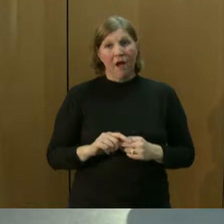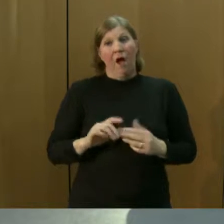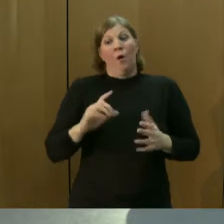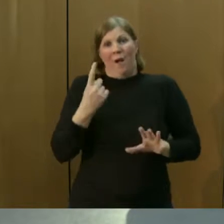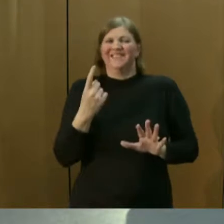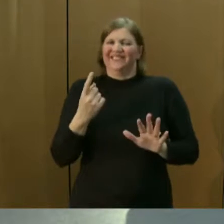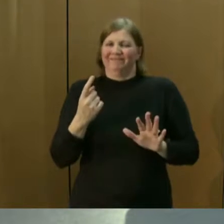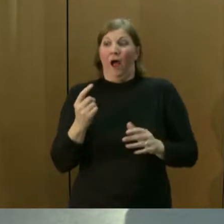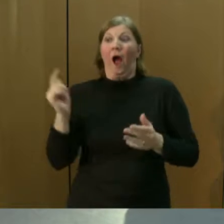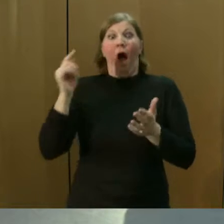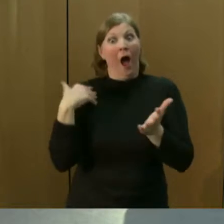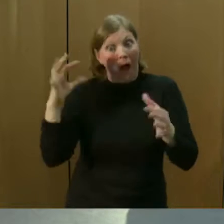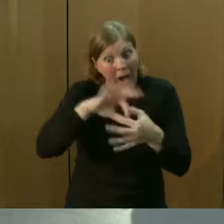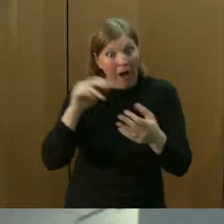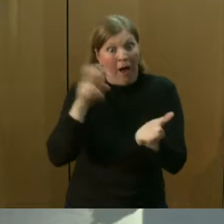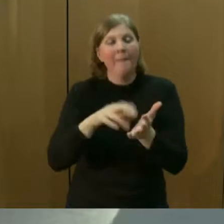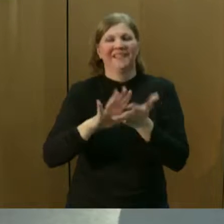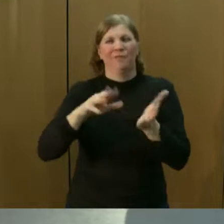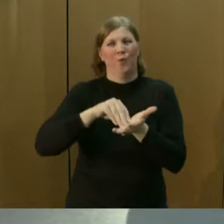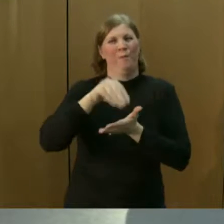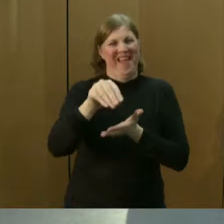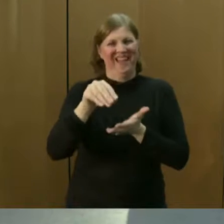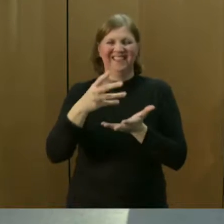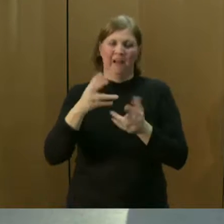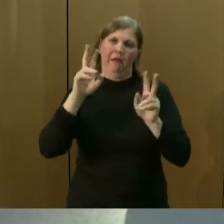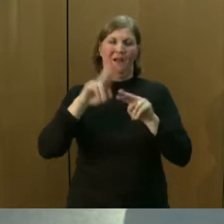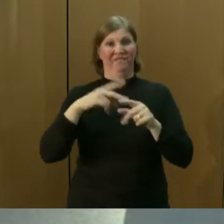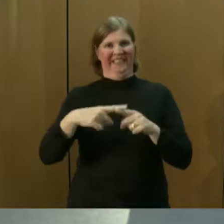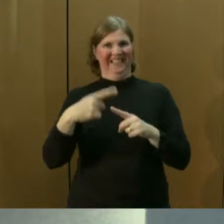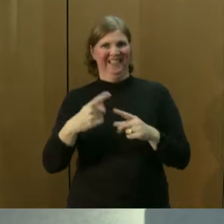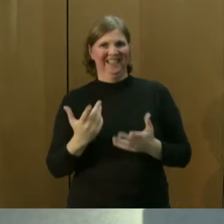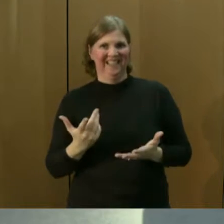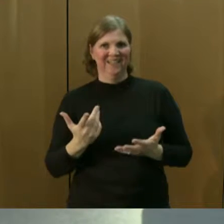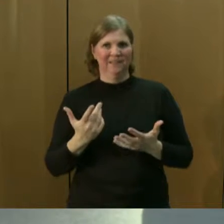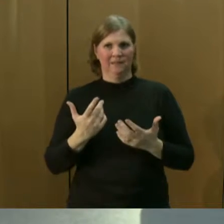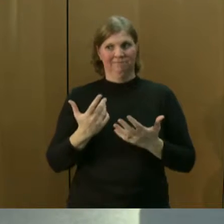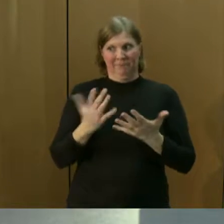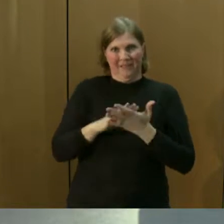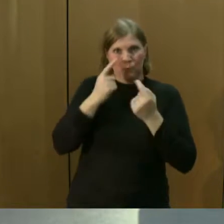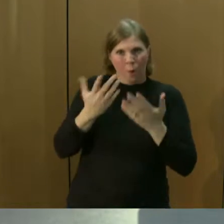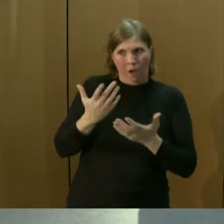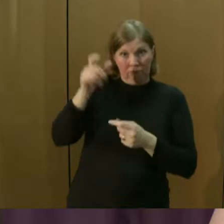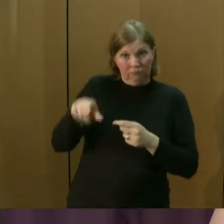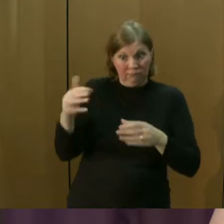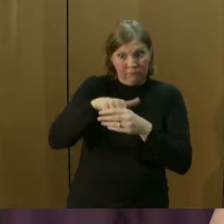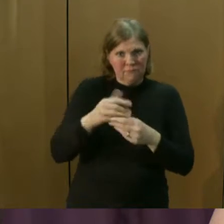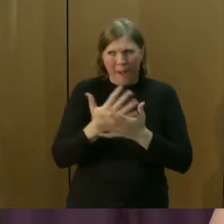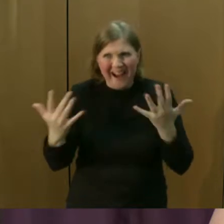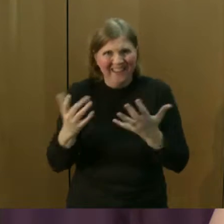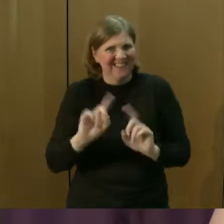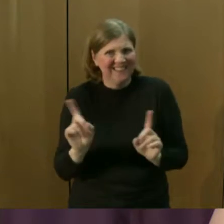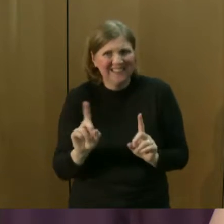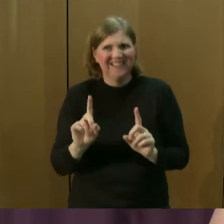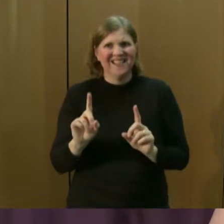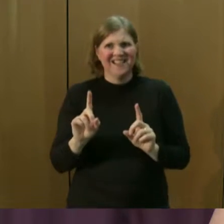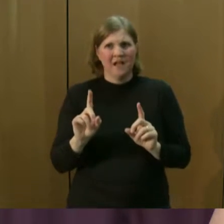vary depending on how long you're coming for, how many shows you're doing, and whether you get in early. There's a discount for early registration,